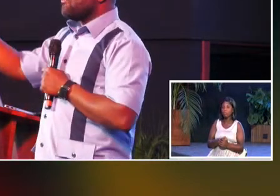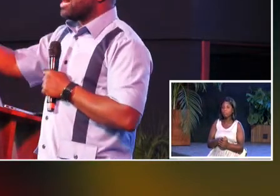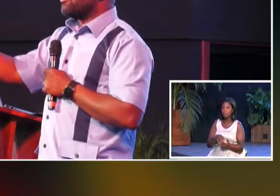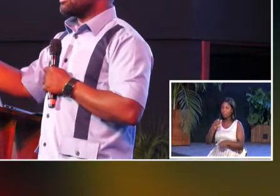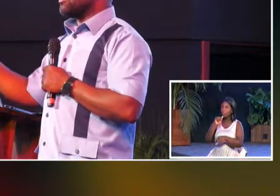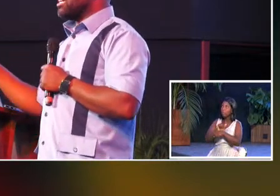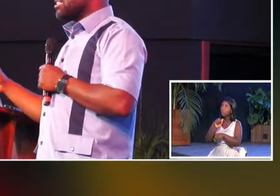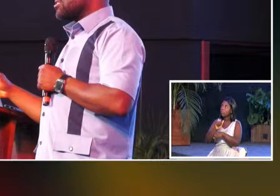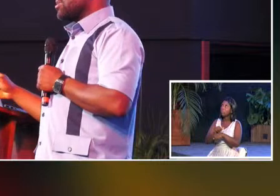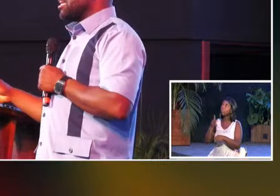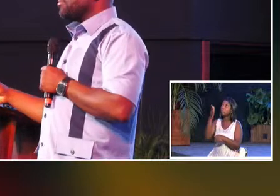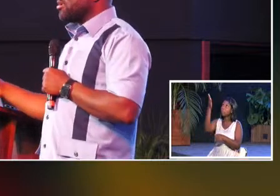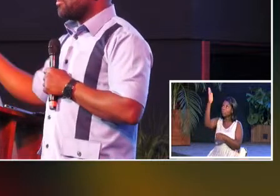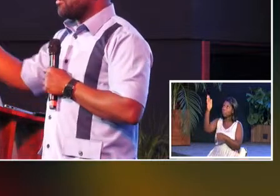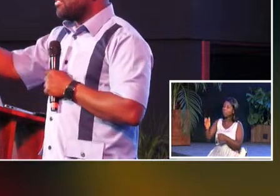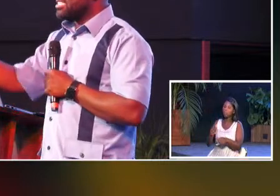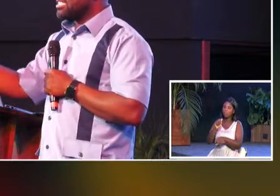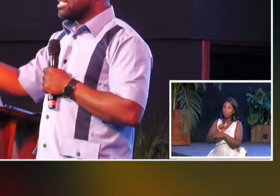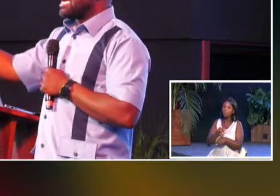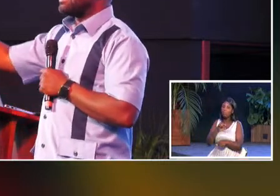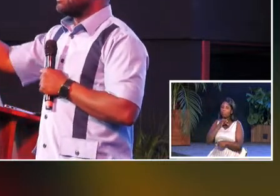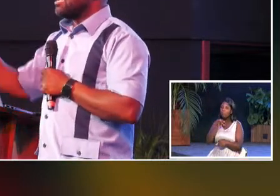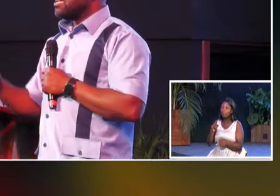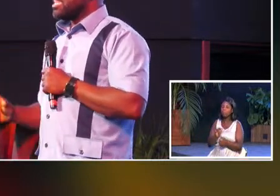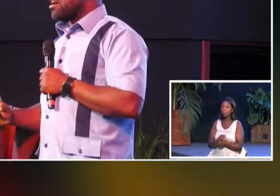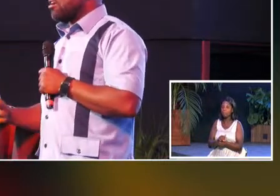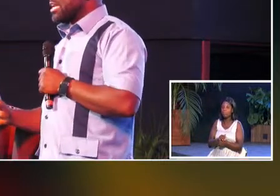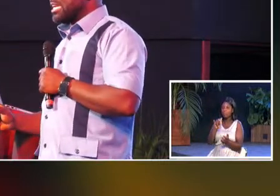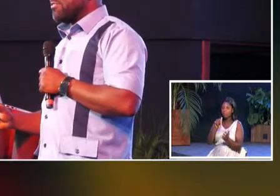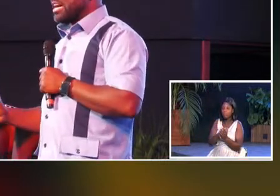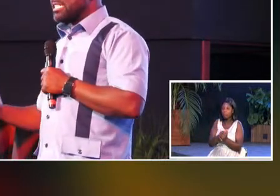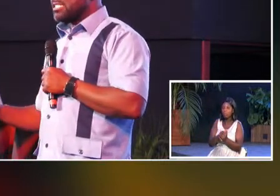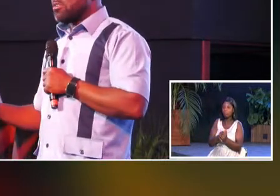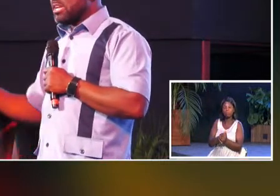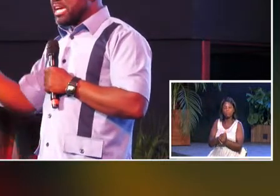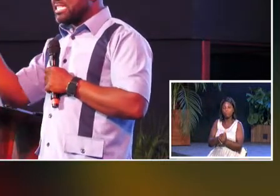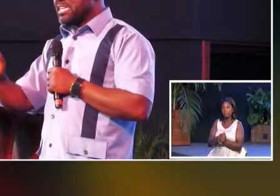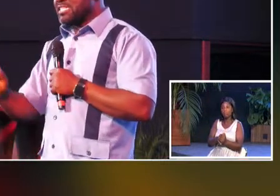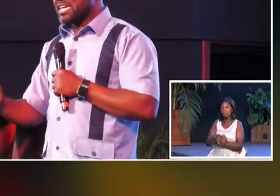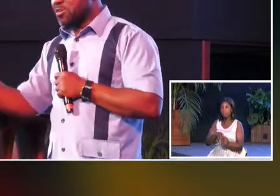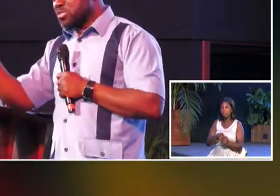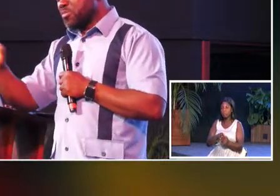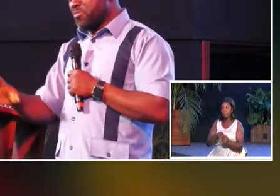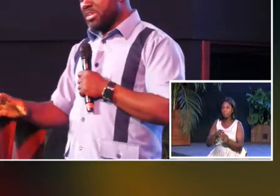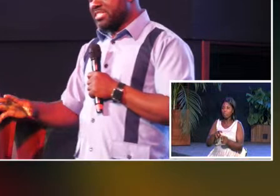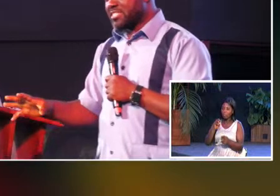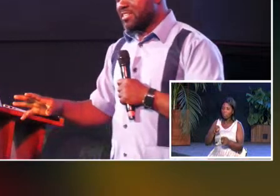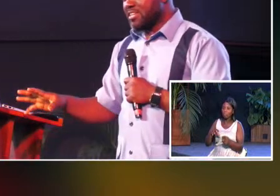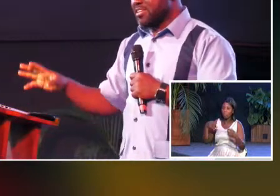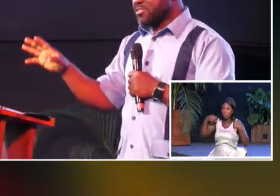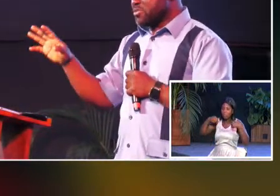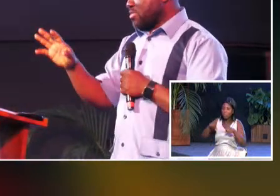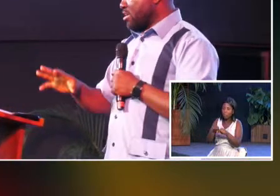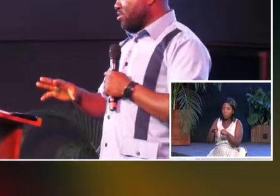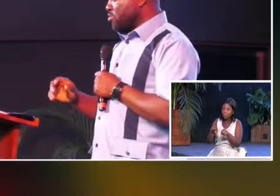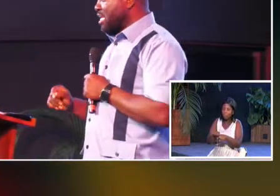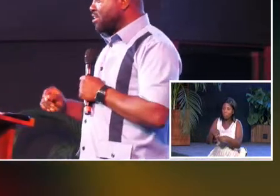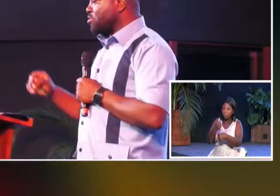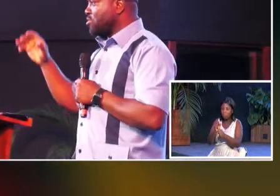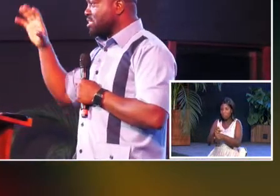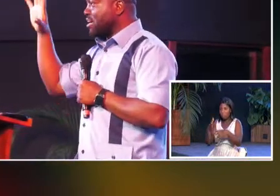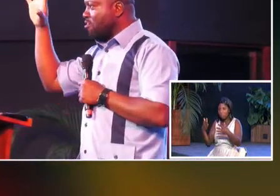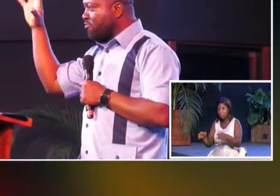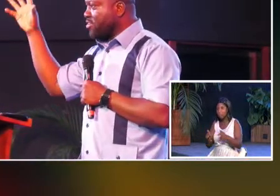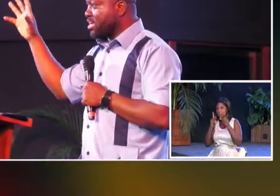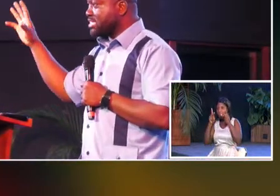There's no virus on it, so that when people visit it, their devices or their channels can also be breached. So they do that.